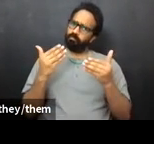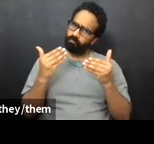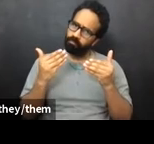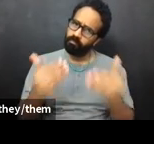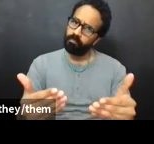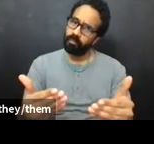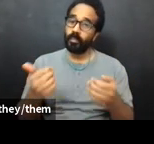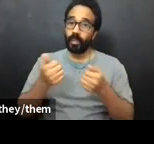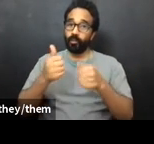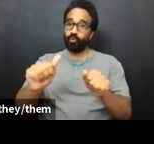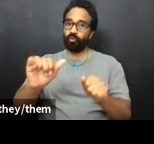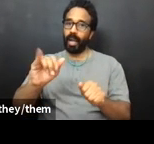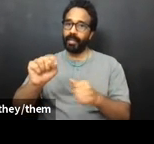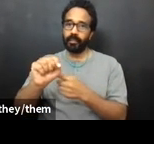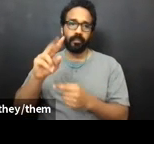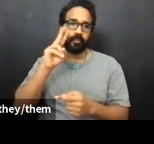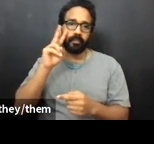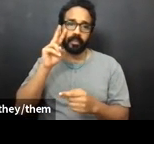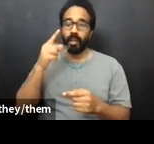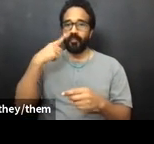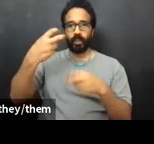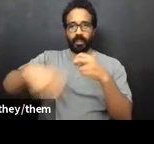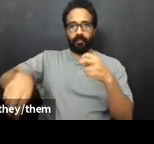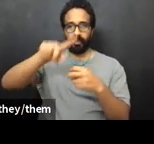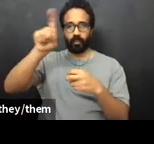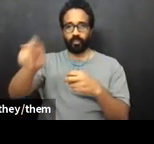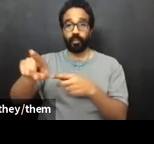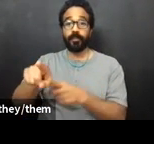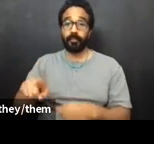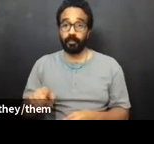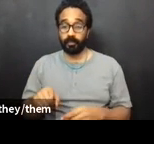Yes, exactly. And just to that small comment at the end of that,